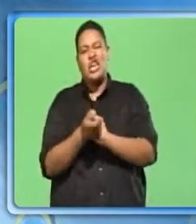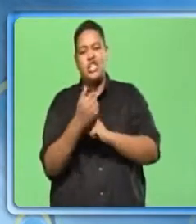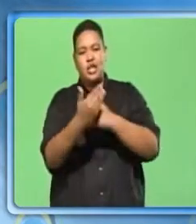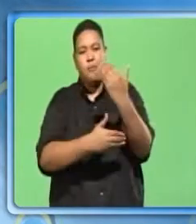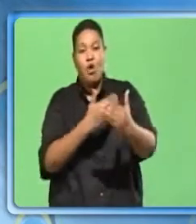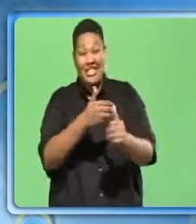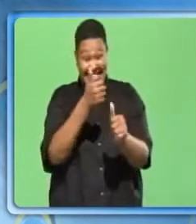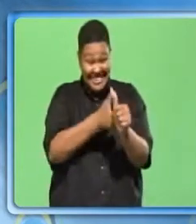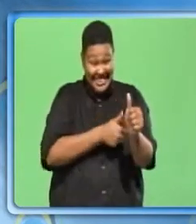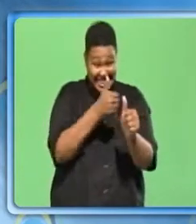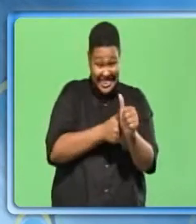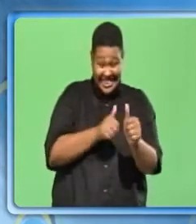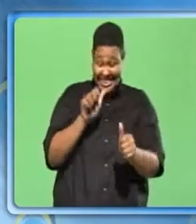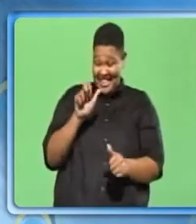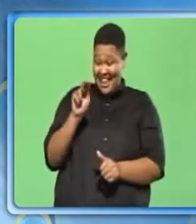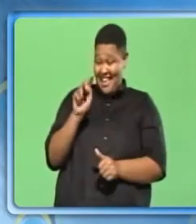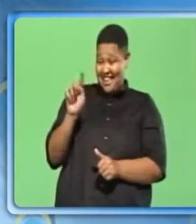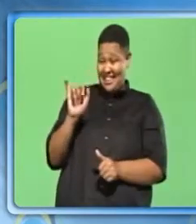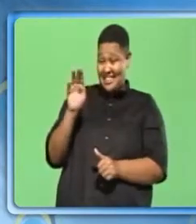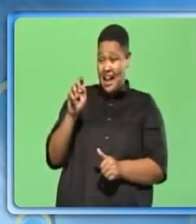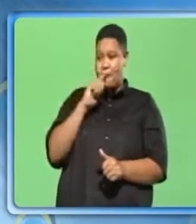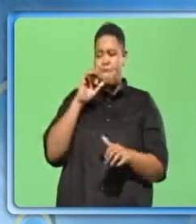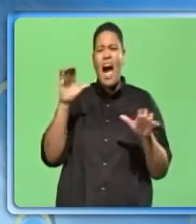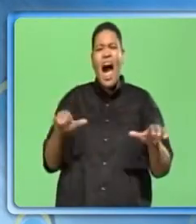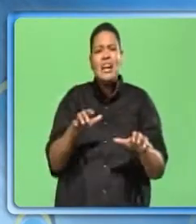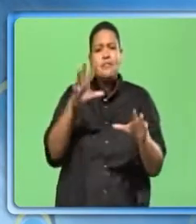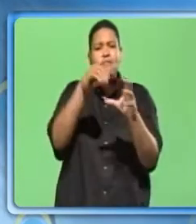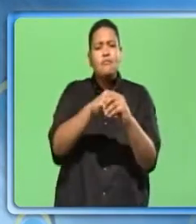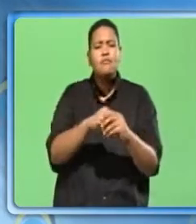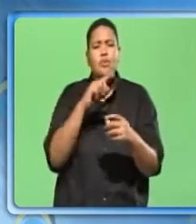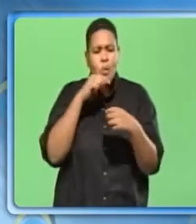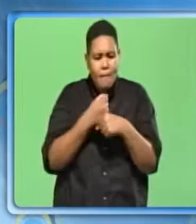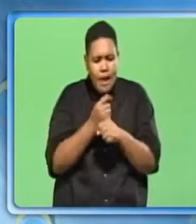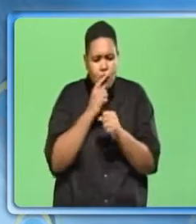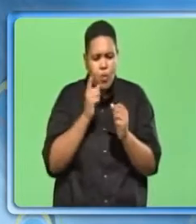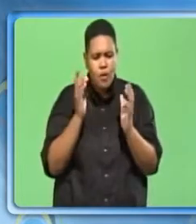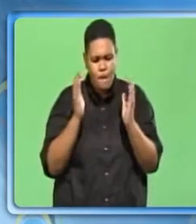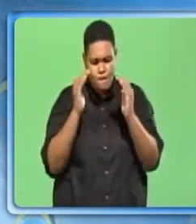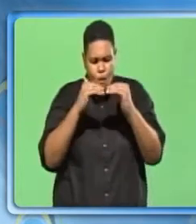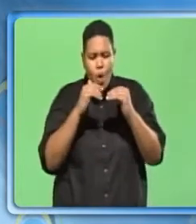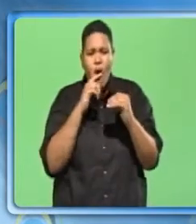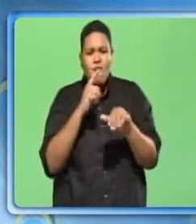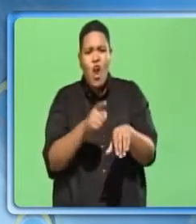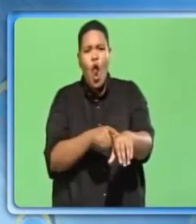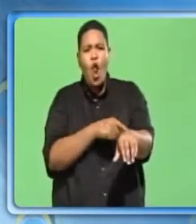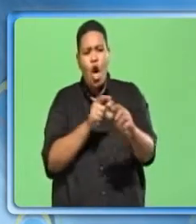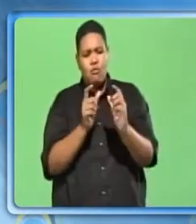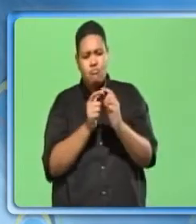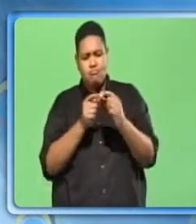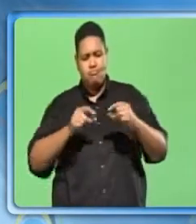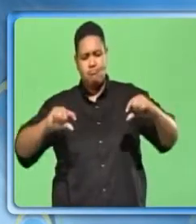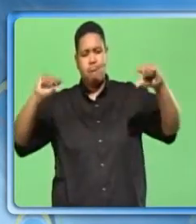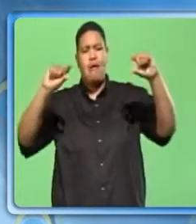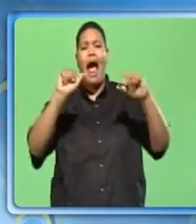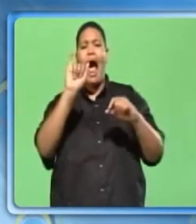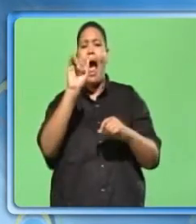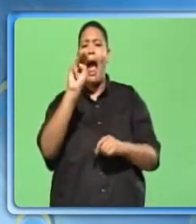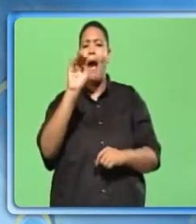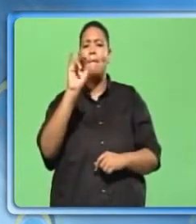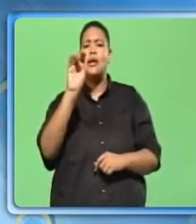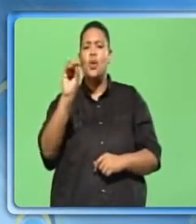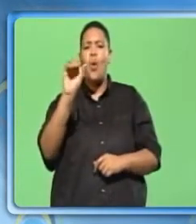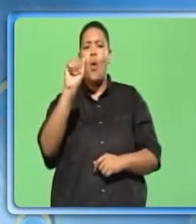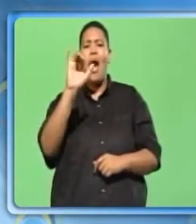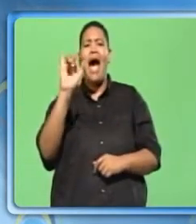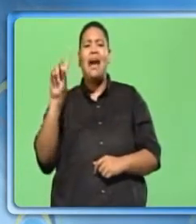Each enzyme has an active site which is formed due to the folding of long chains of amino acids. Another